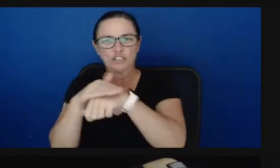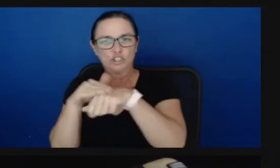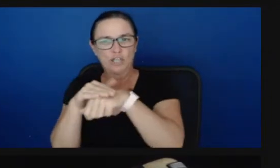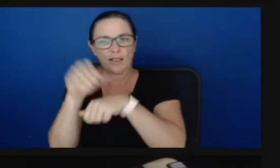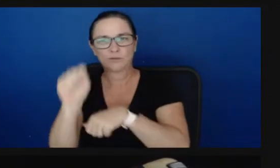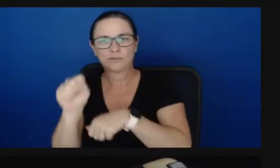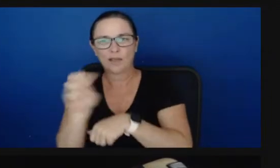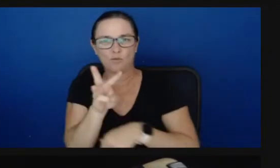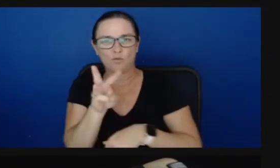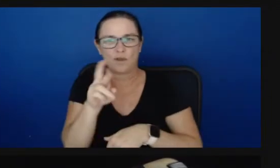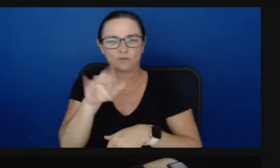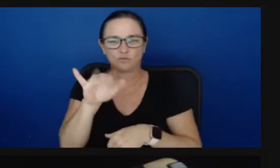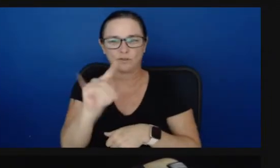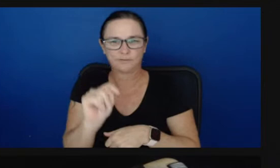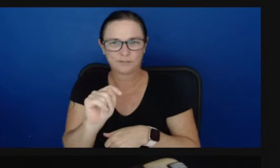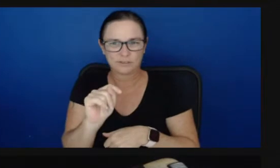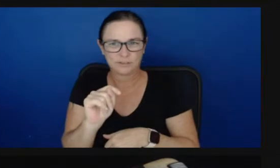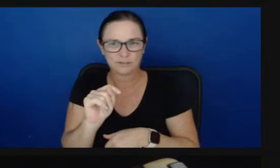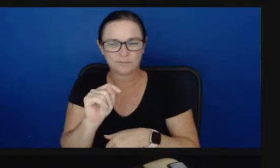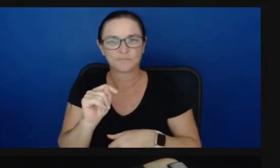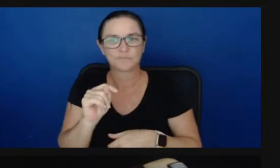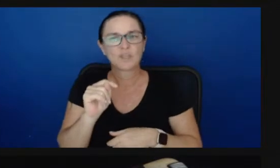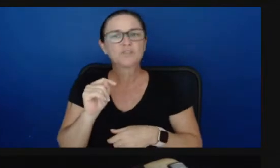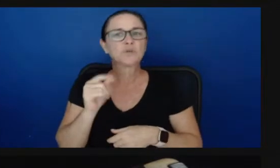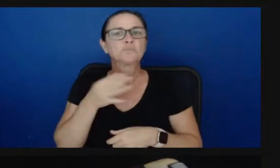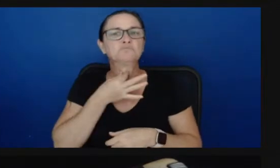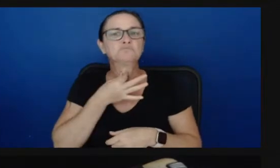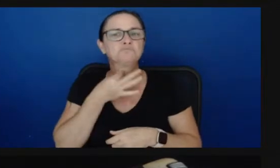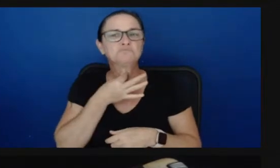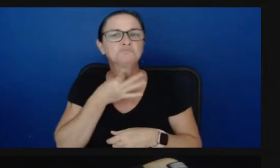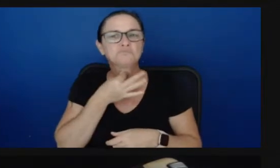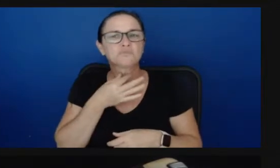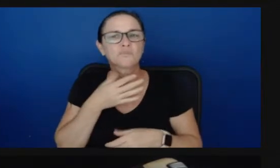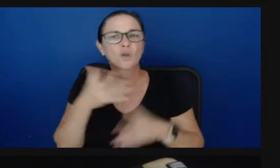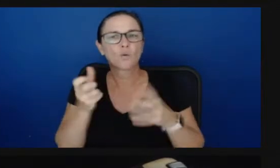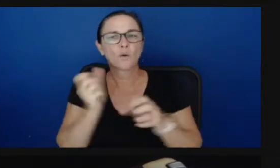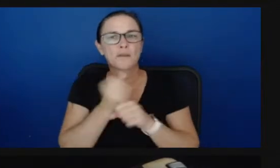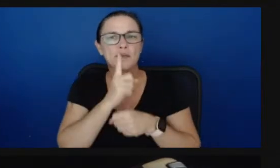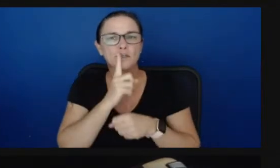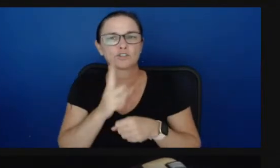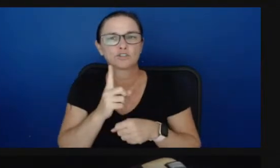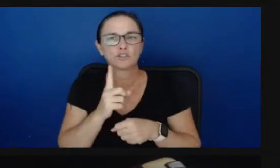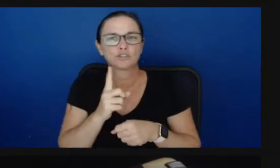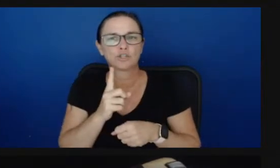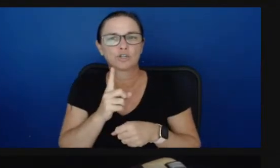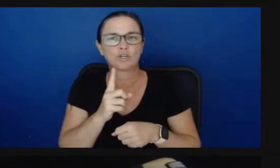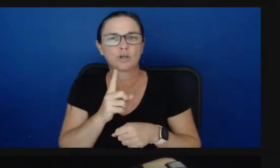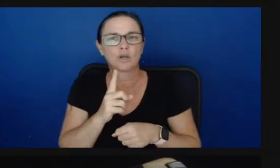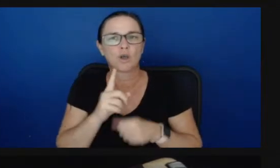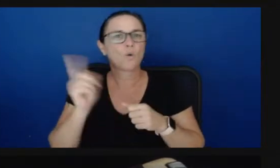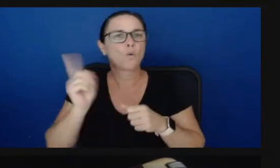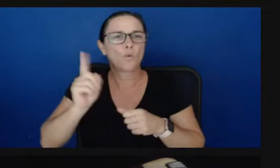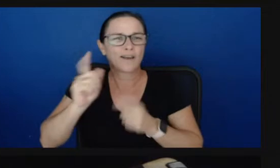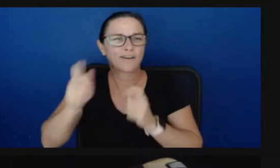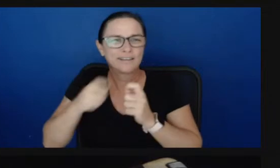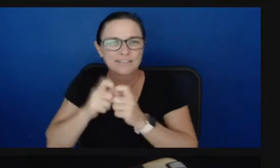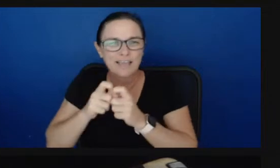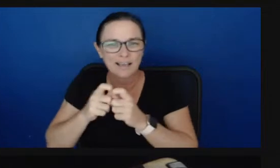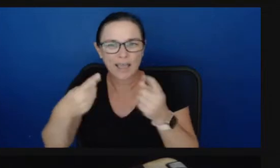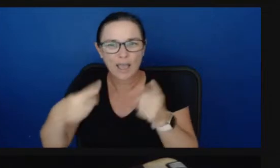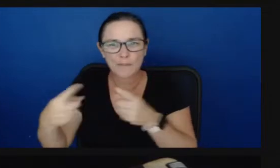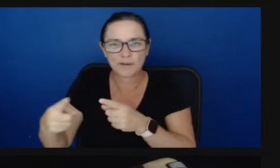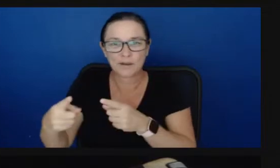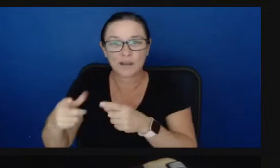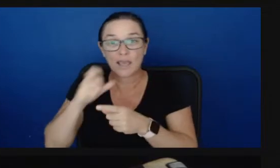right here. So these are the ones we're really curious about. We want to make sure that we know how far these actually extend. It's not all the way to all this